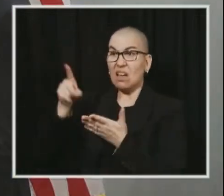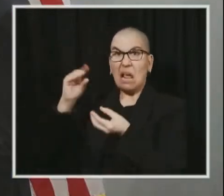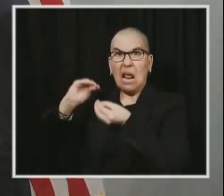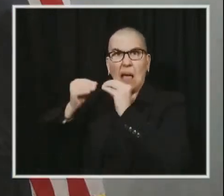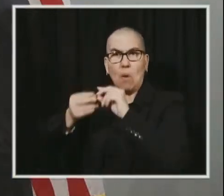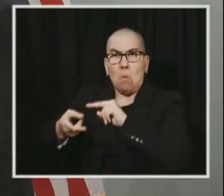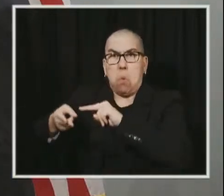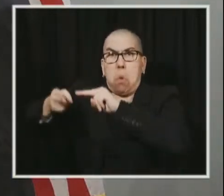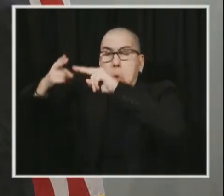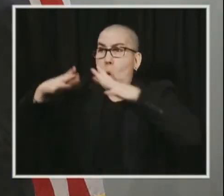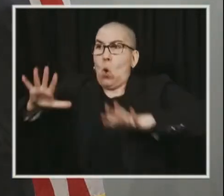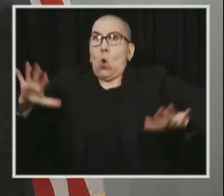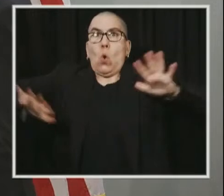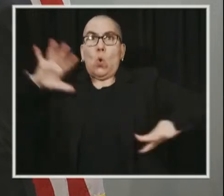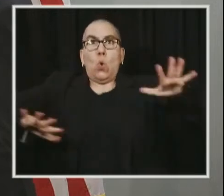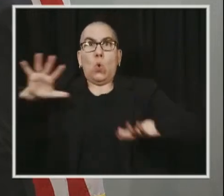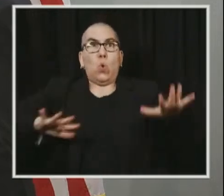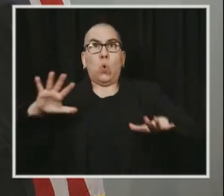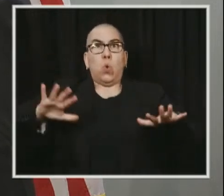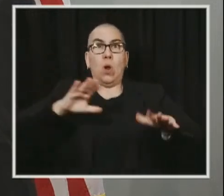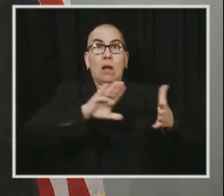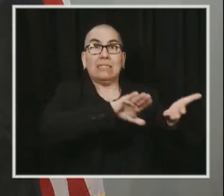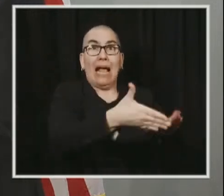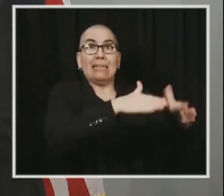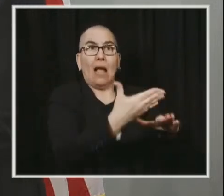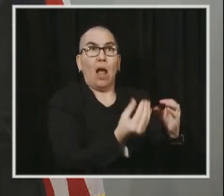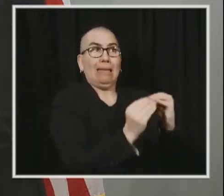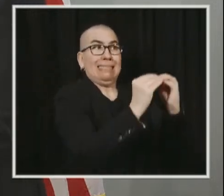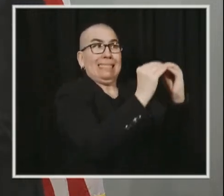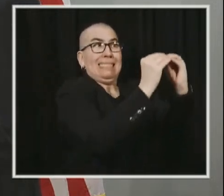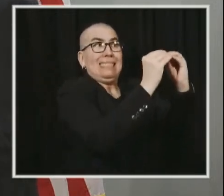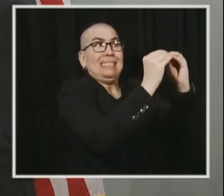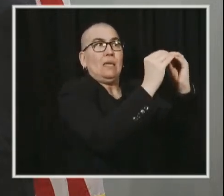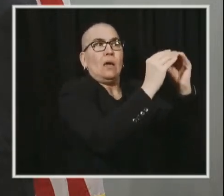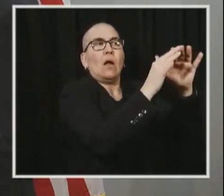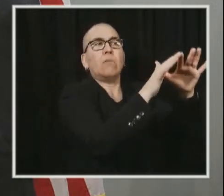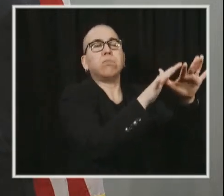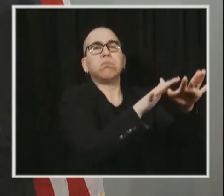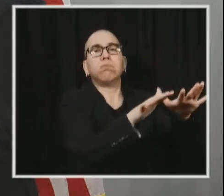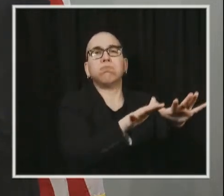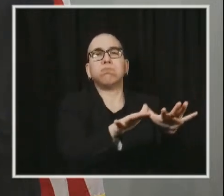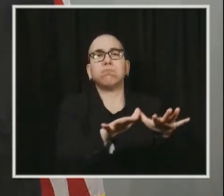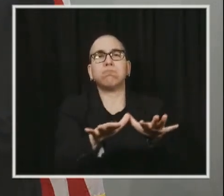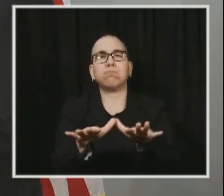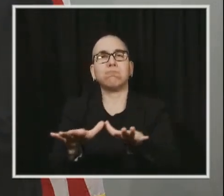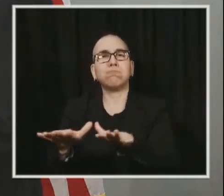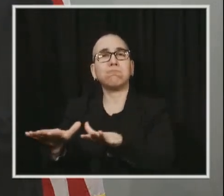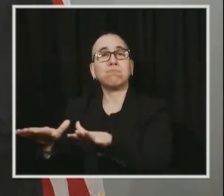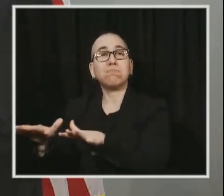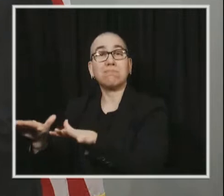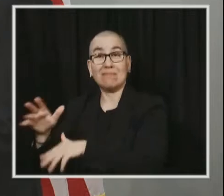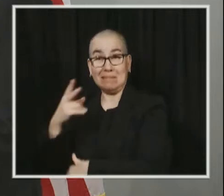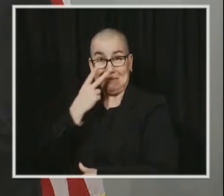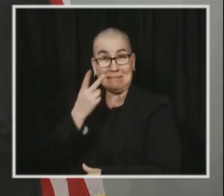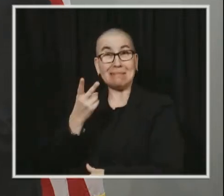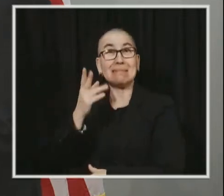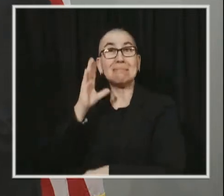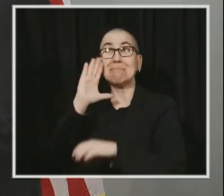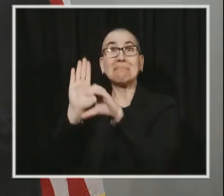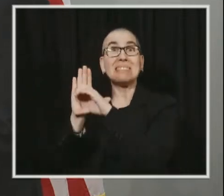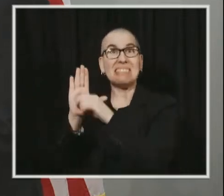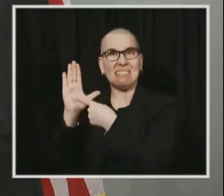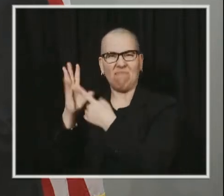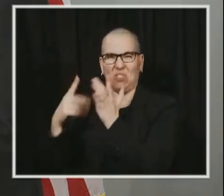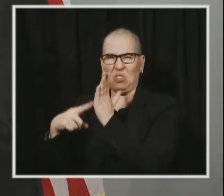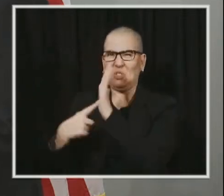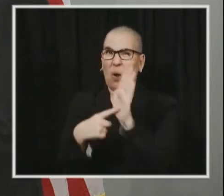make that change. That peak did not go as high, and it came down faster, and it's where it's at. That graphic is something that I am proud